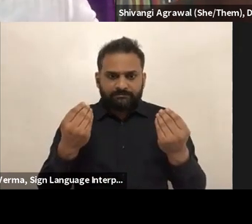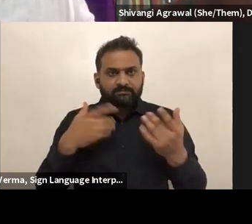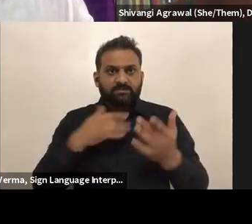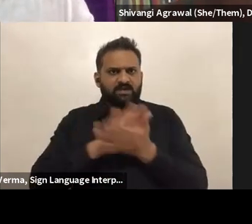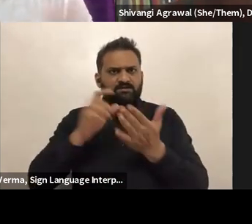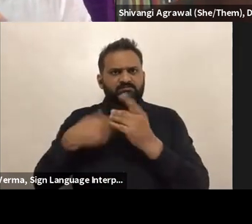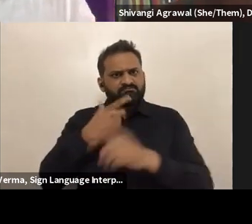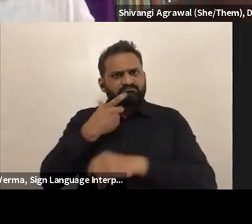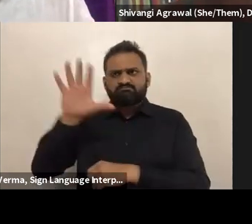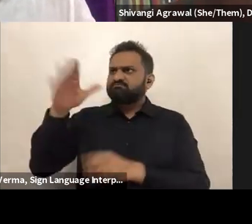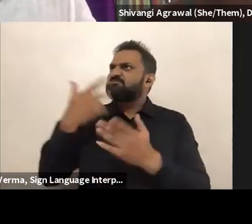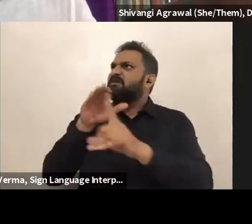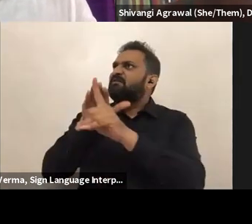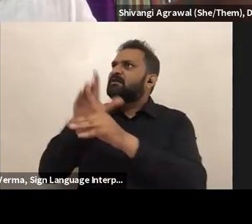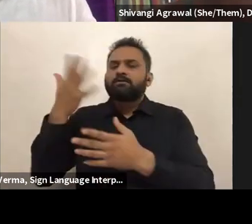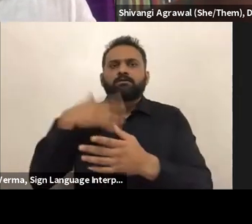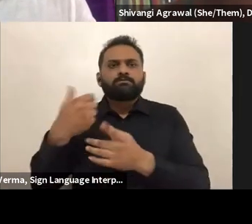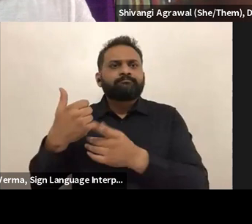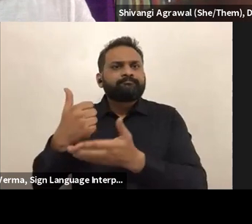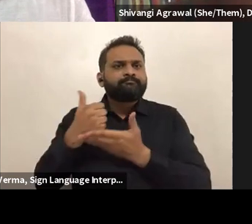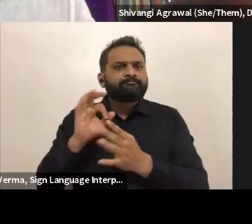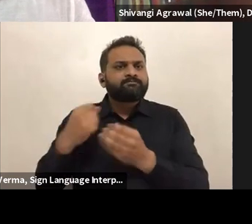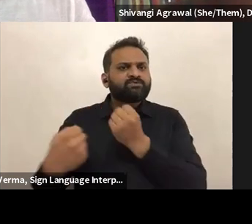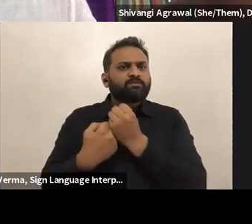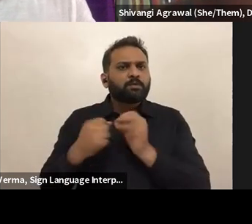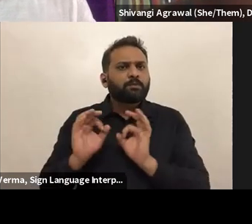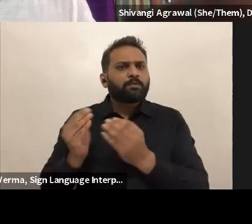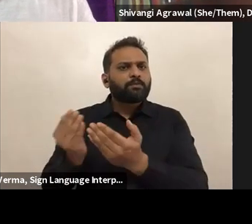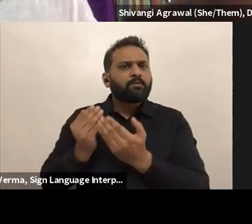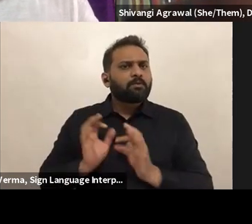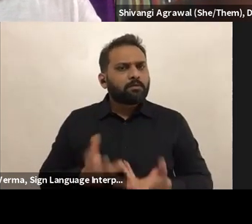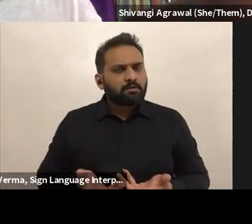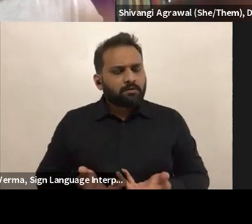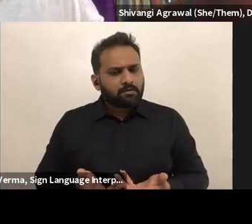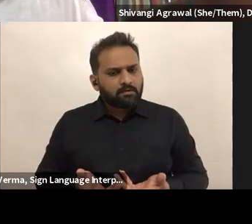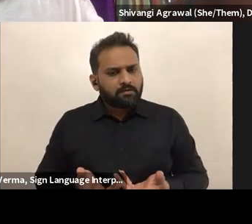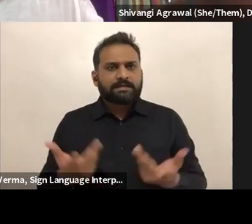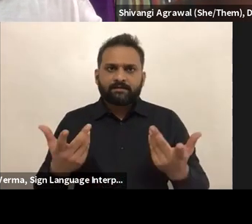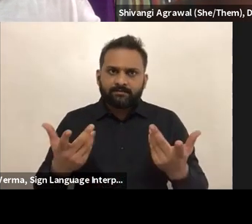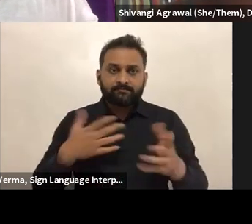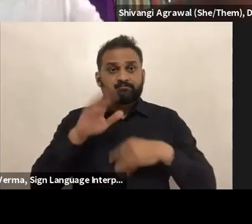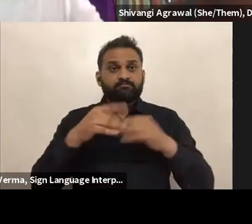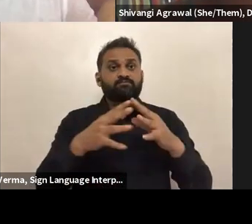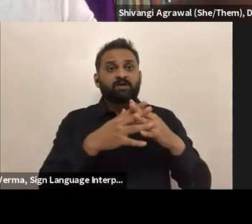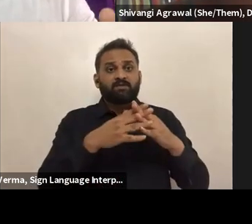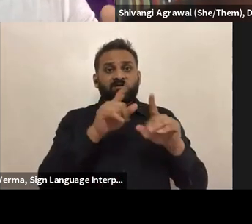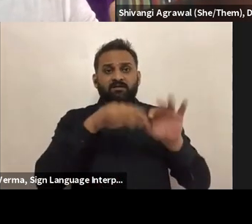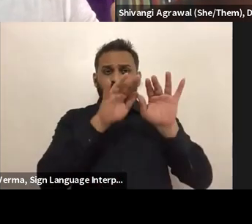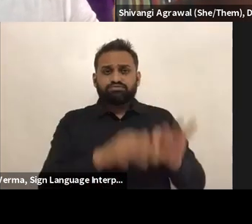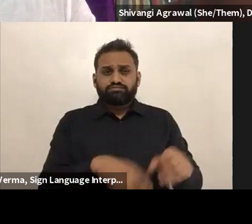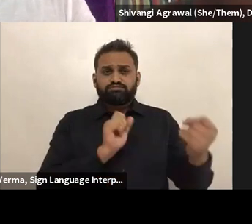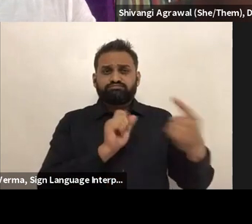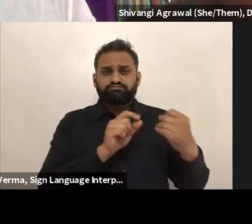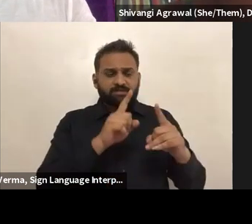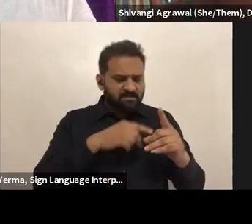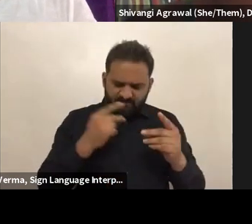Nothing happened. There was no support system. And when I wrote to the US counterparts, that is when they took action. But